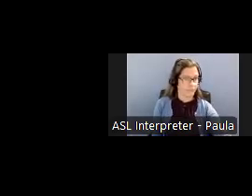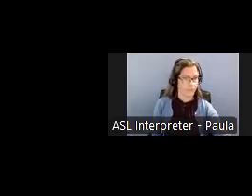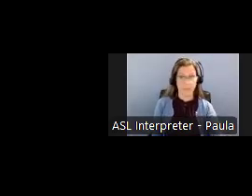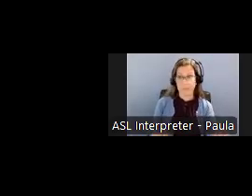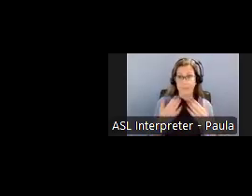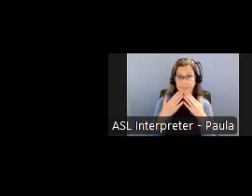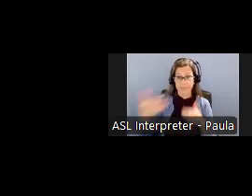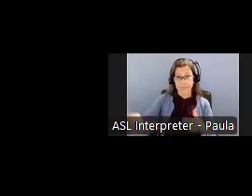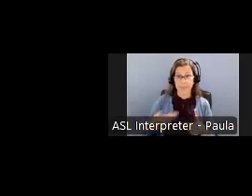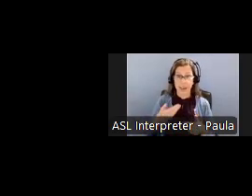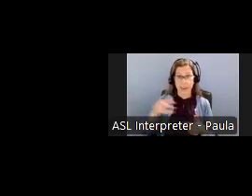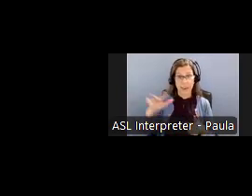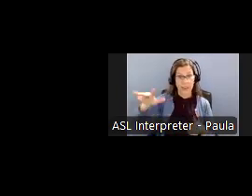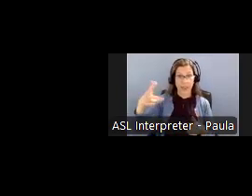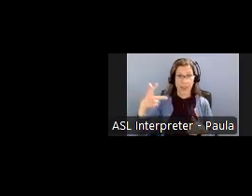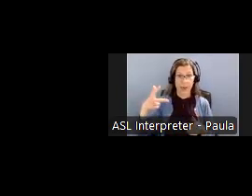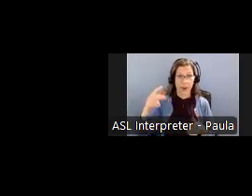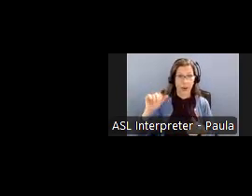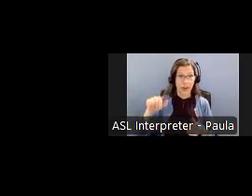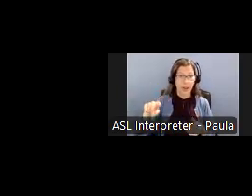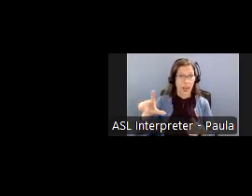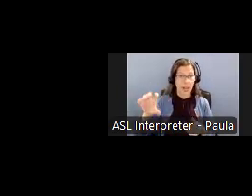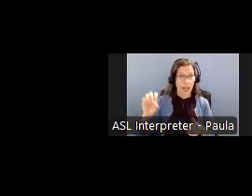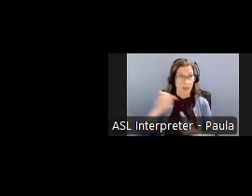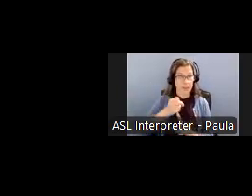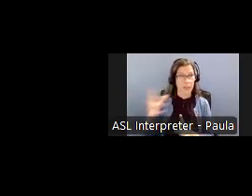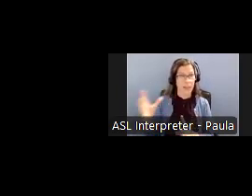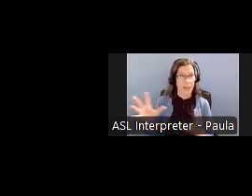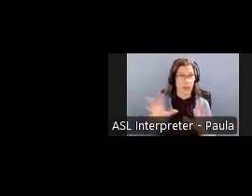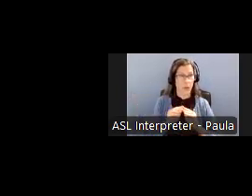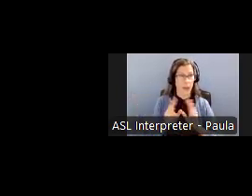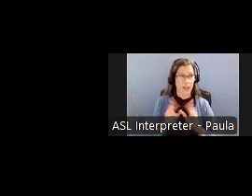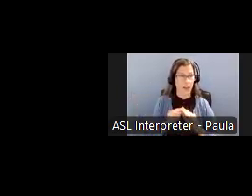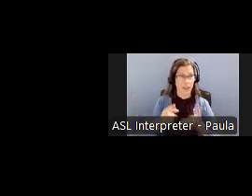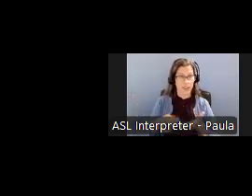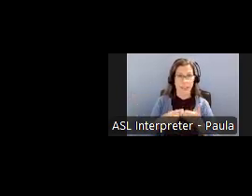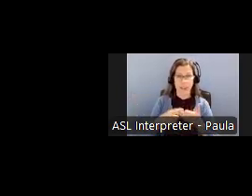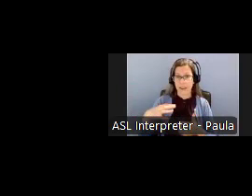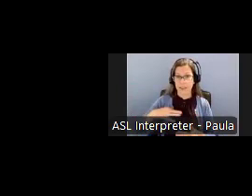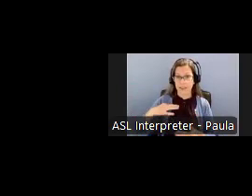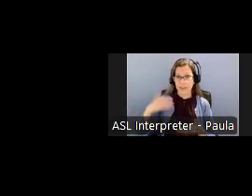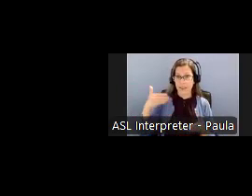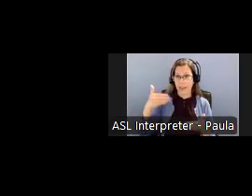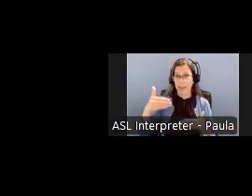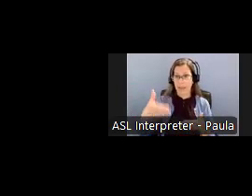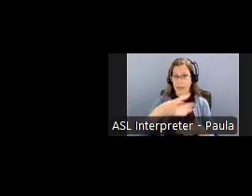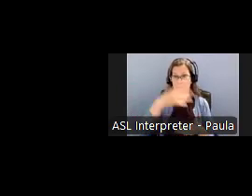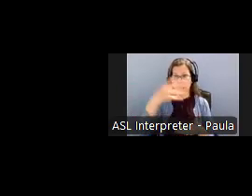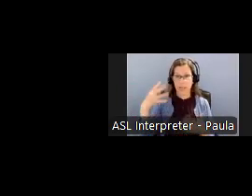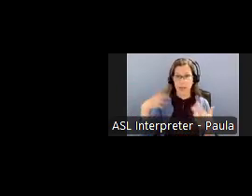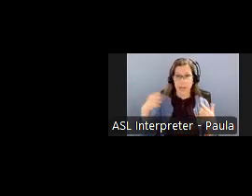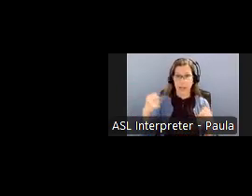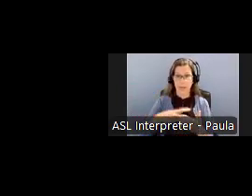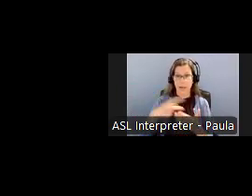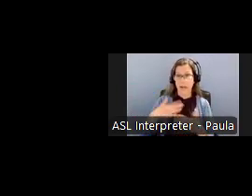Thank you, and welcome to our third Apple expansion webinar, where we'll be discussing eligibility of the upcoming Immigrant Health Program. My name